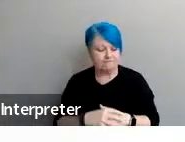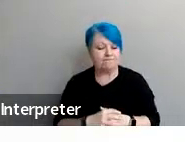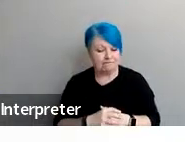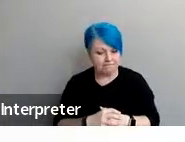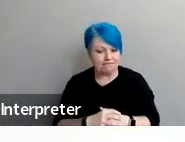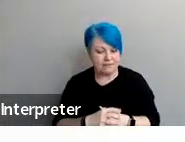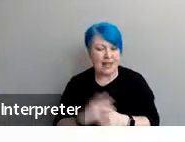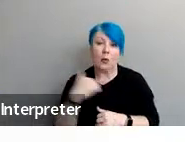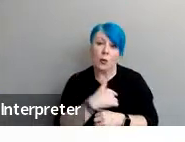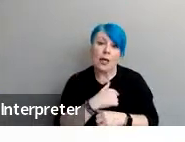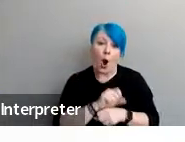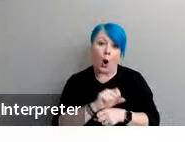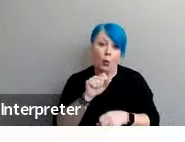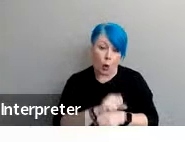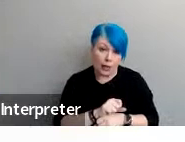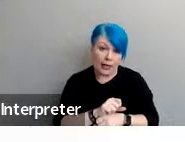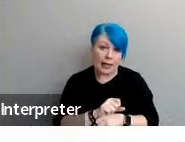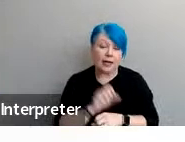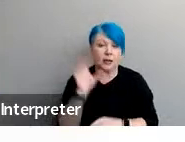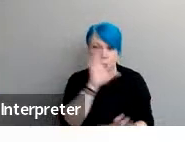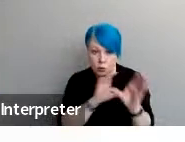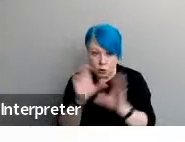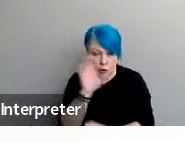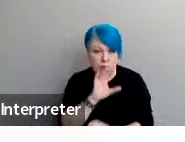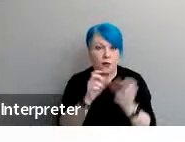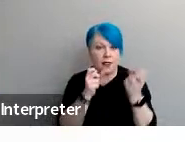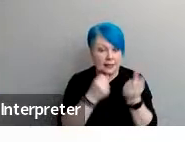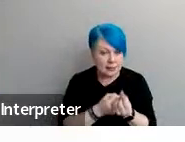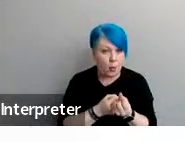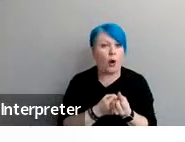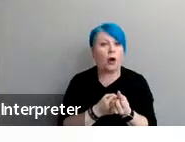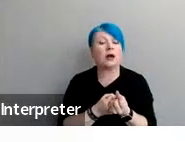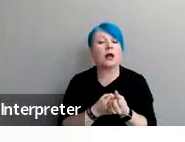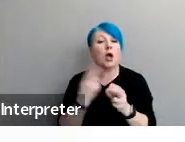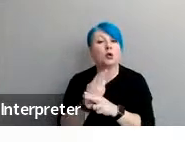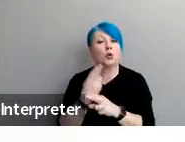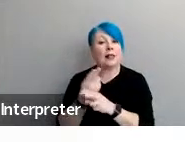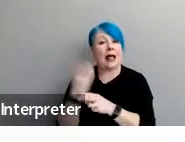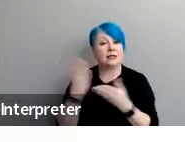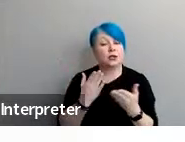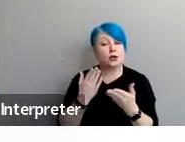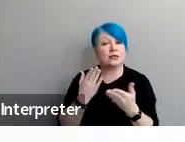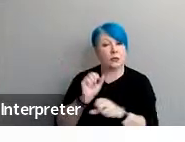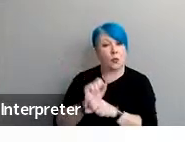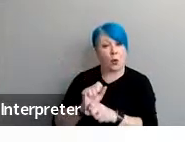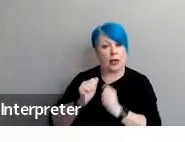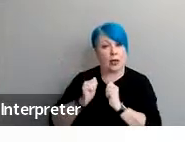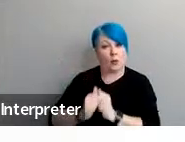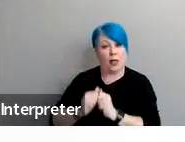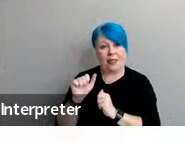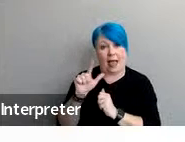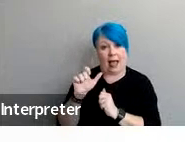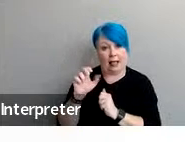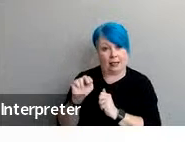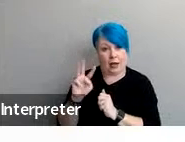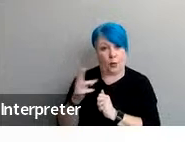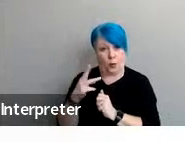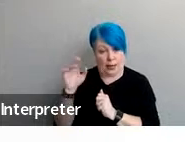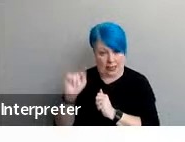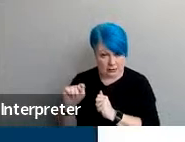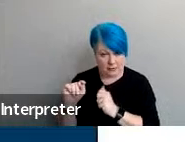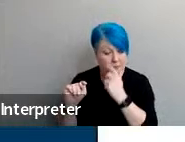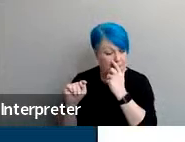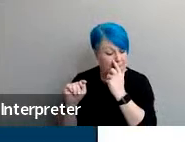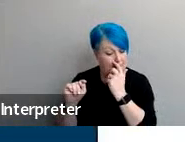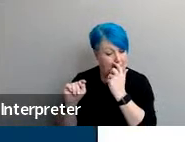Wheat and his team. We are trying to close the gap, but that is an area that we need to still hire staff for. Next